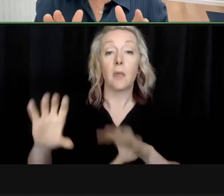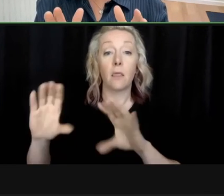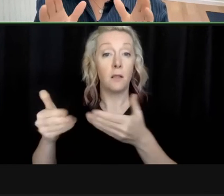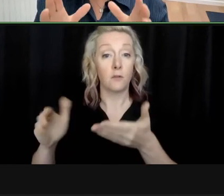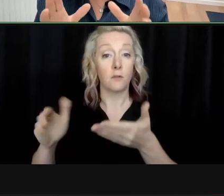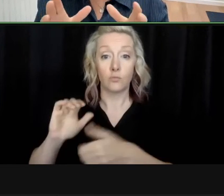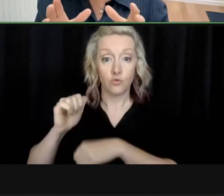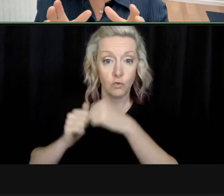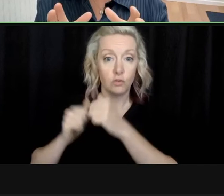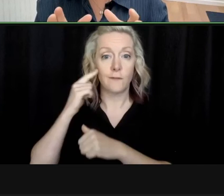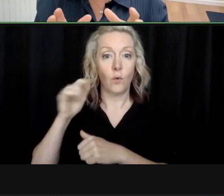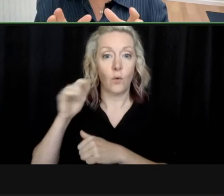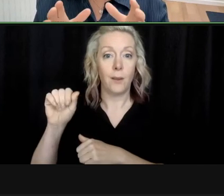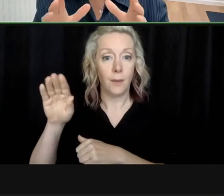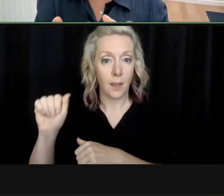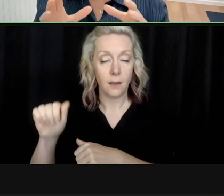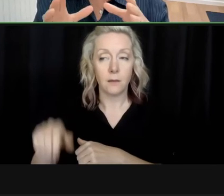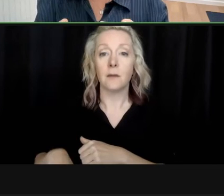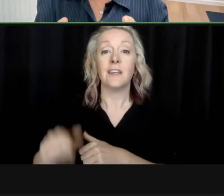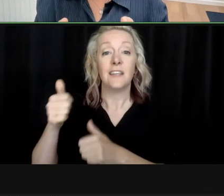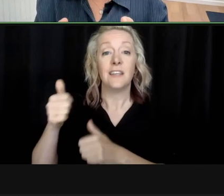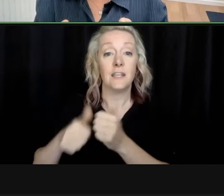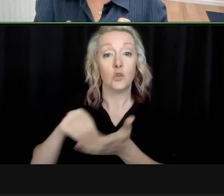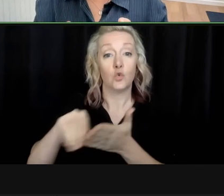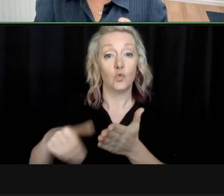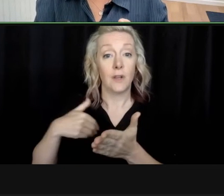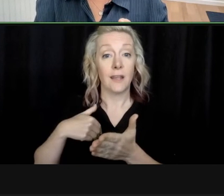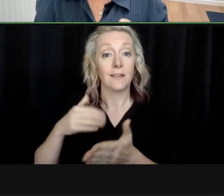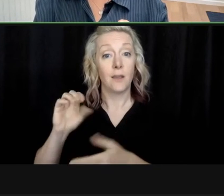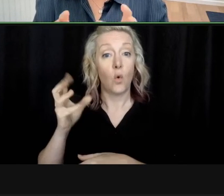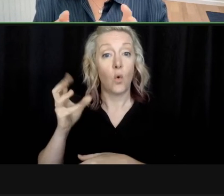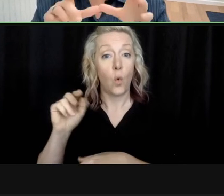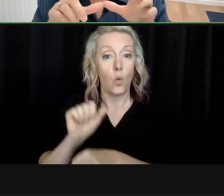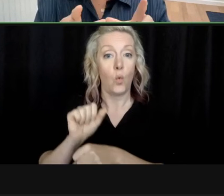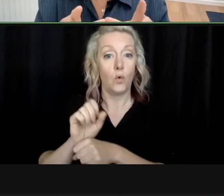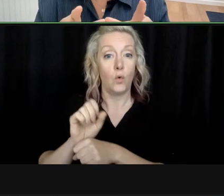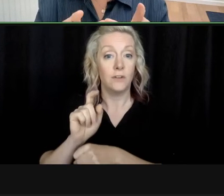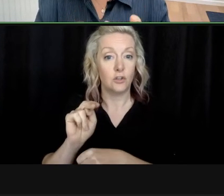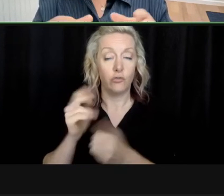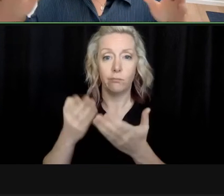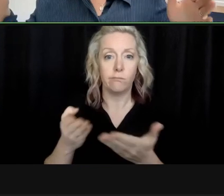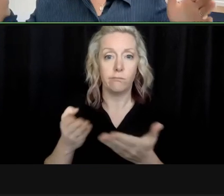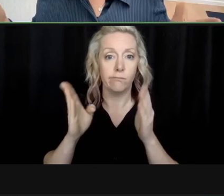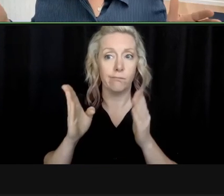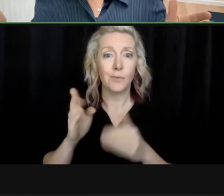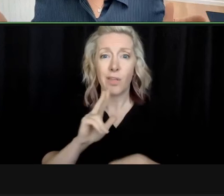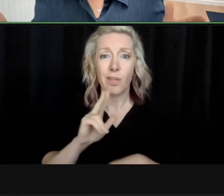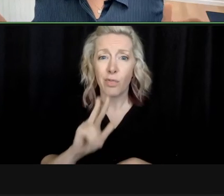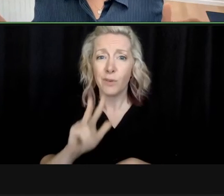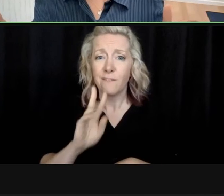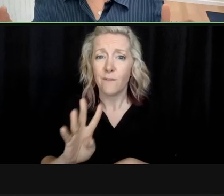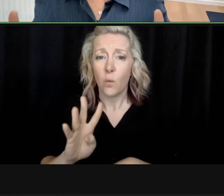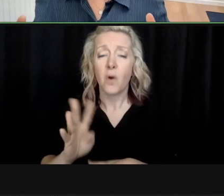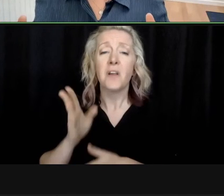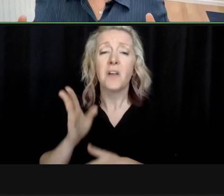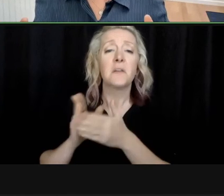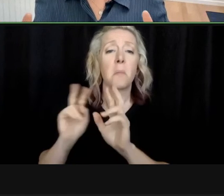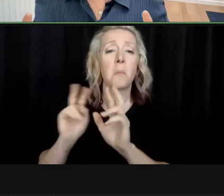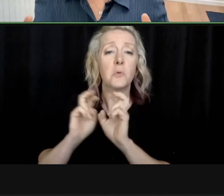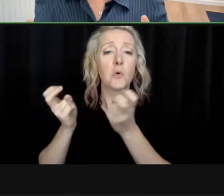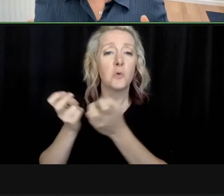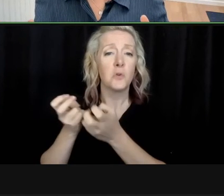Each kid had their own workstation. So they were 3 and 4-year-olds, you guys. And they each, rather than big, they had some circle time where the